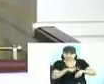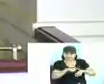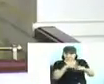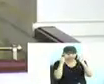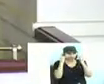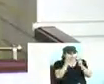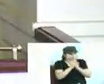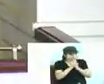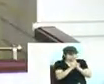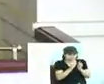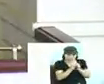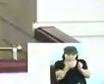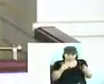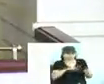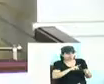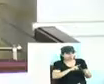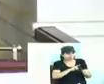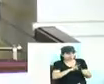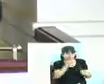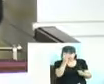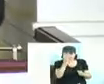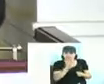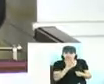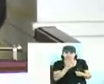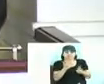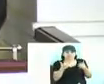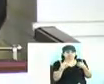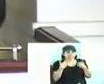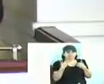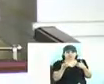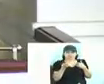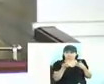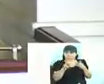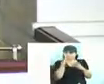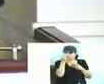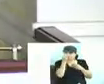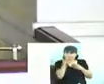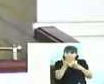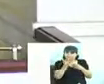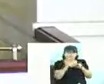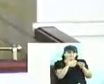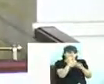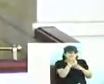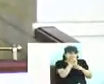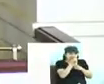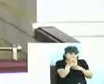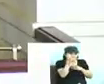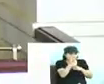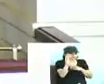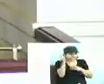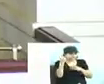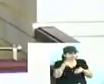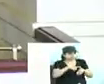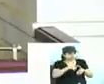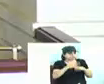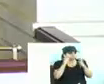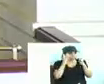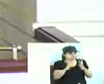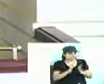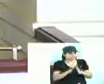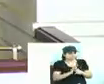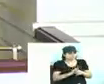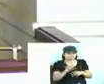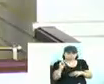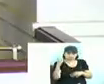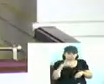that you are worshiping with us. If you're a first-time visitor, please let us know. We've got a little bit of information. We've got some flowers for our first-time visitors. So let us know if this is the first time